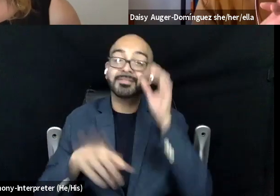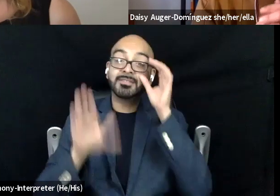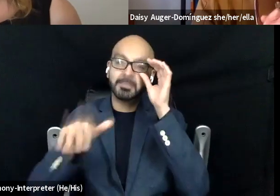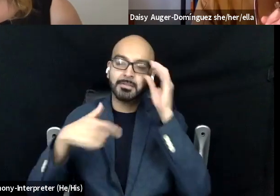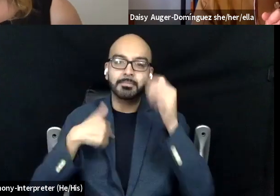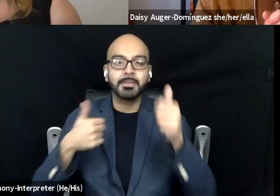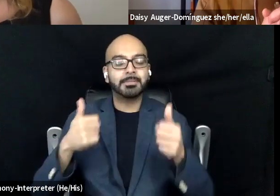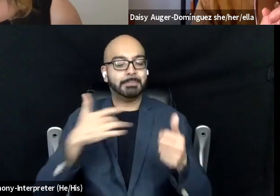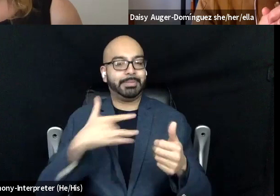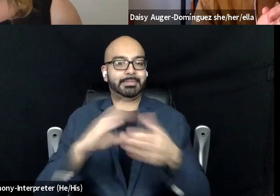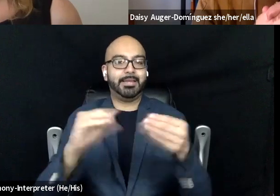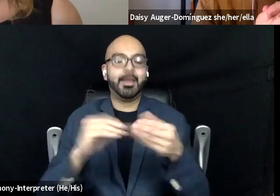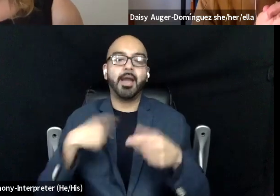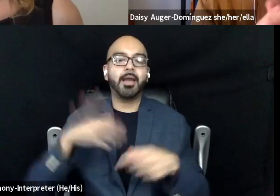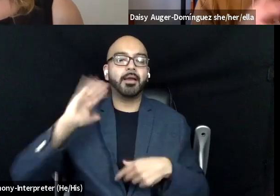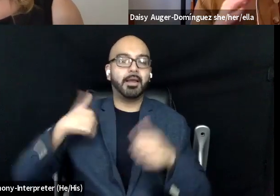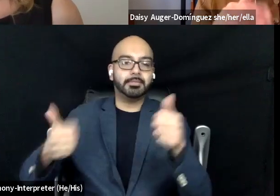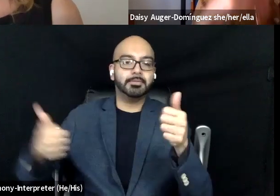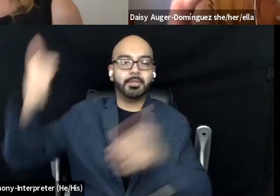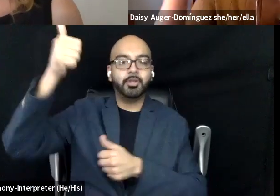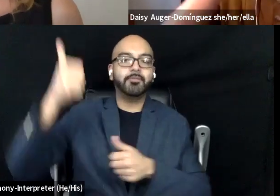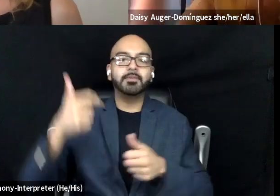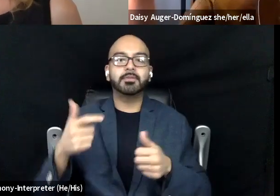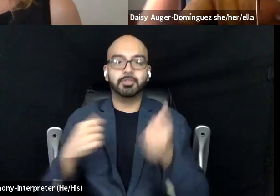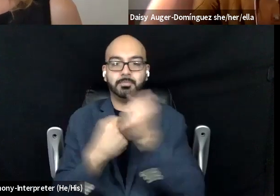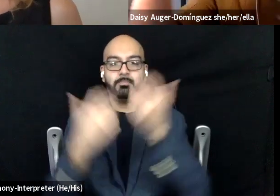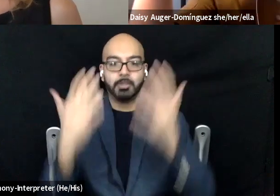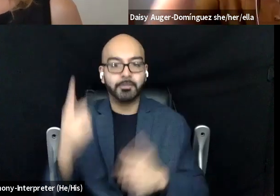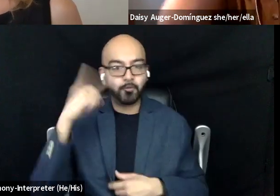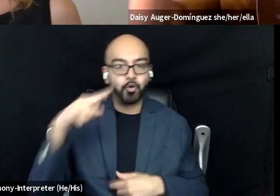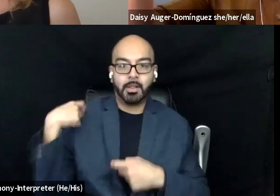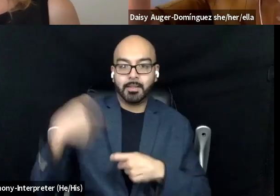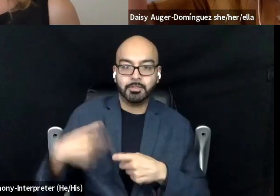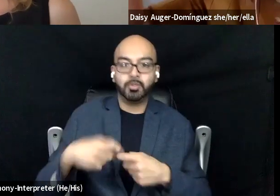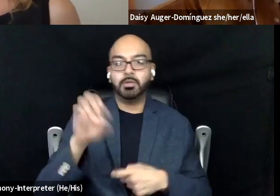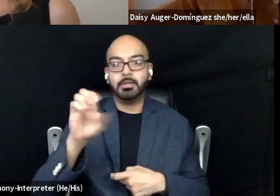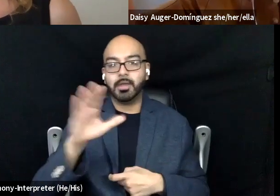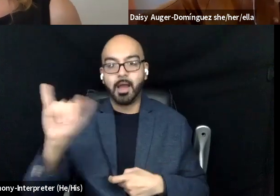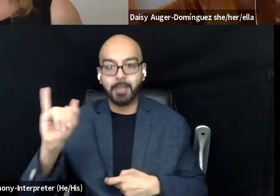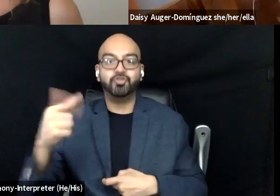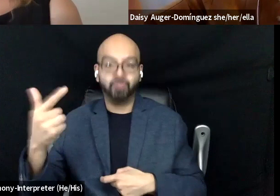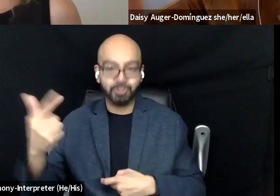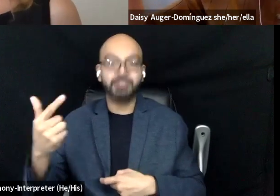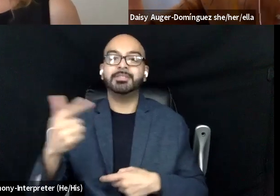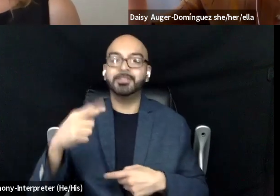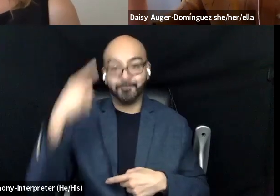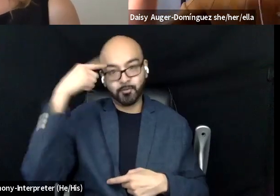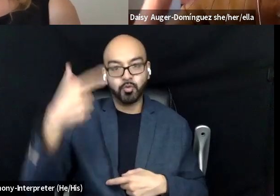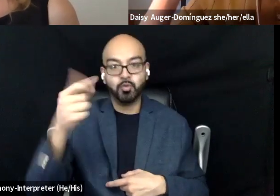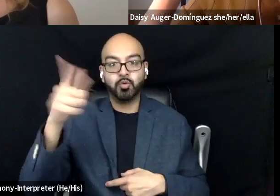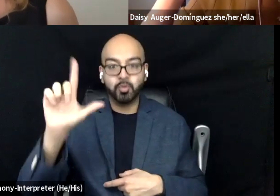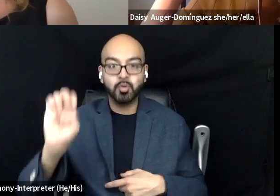the Latino ERG at Google, you know, that was actually one of our goals, amplifying the Latinx voice at